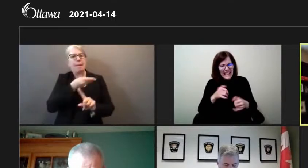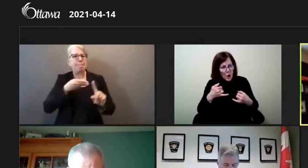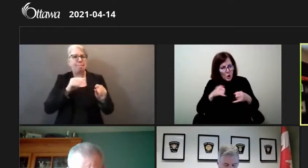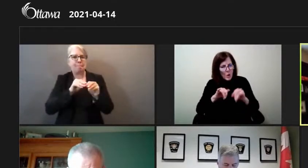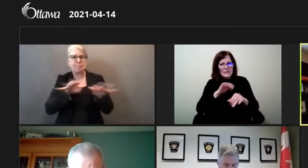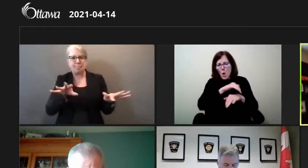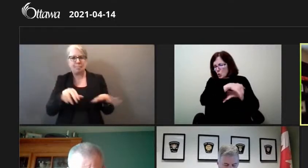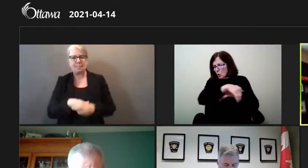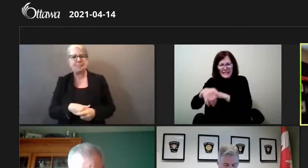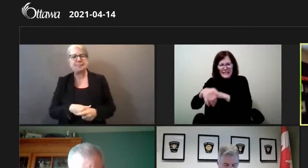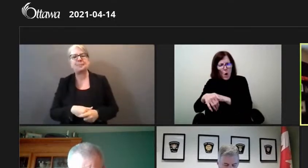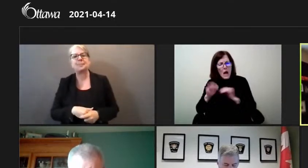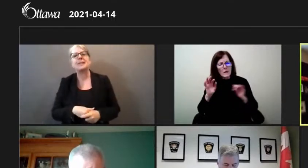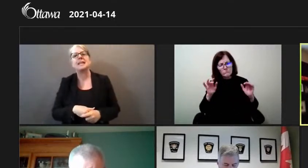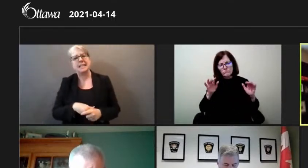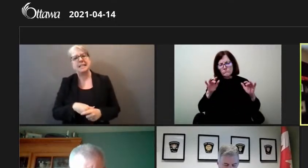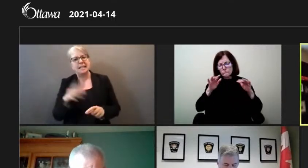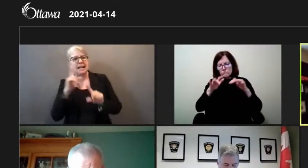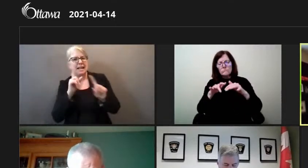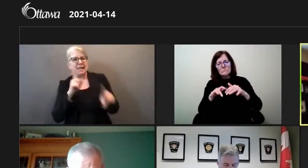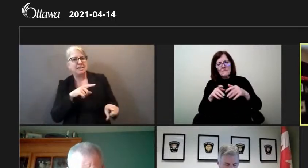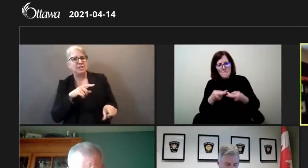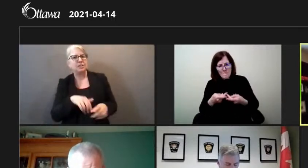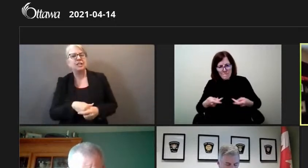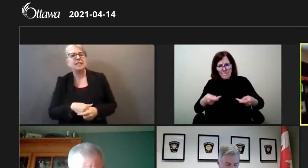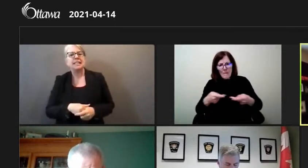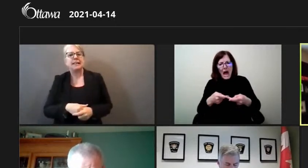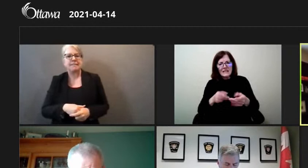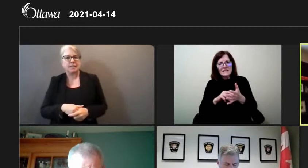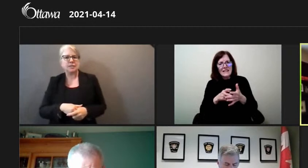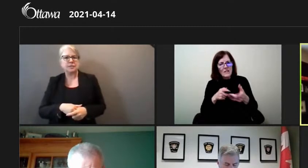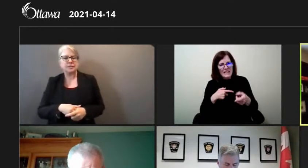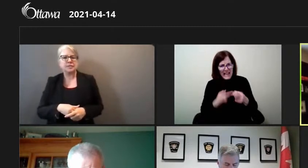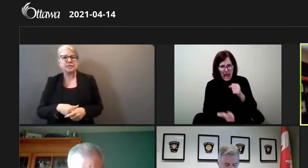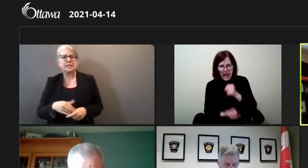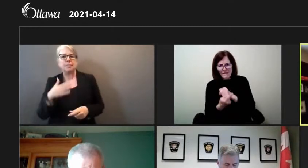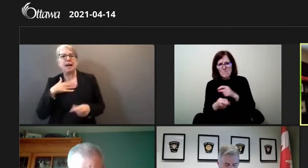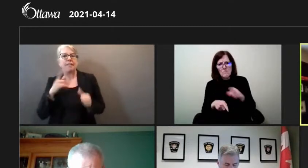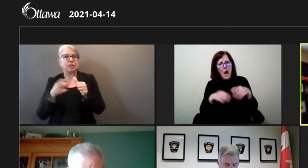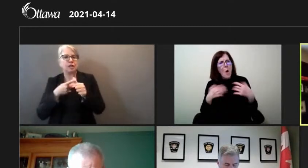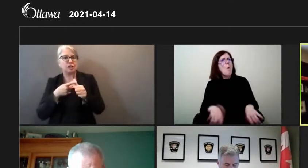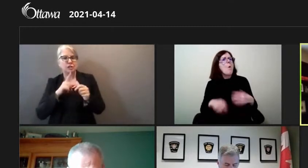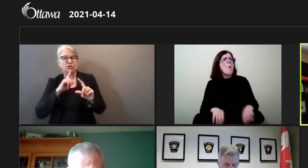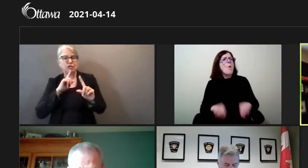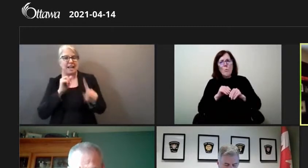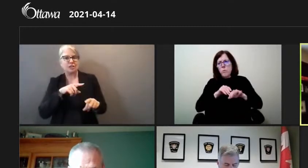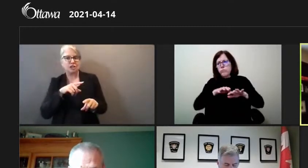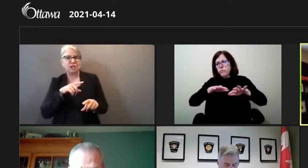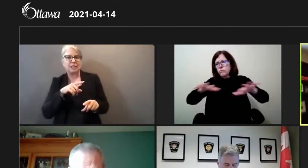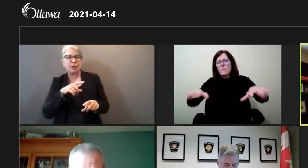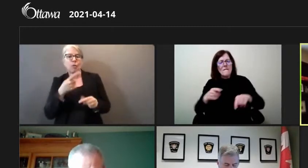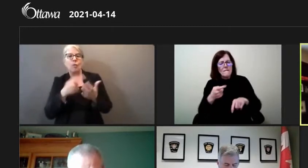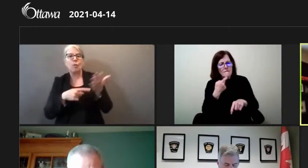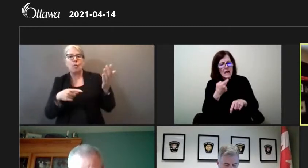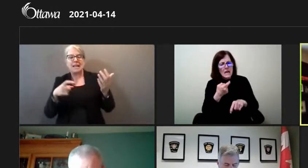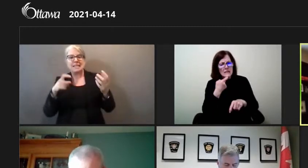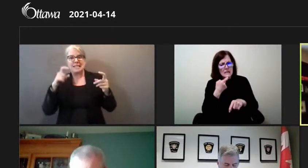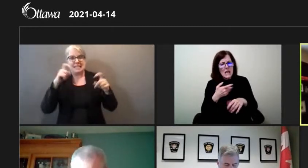So, I mean, my first reaction is in terms of what needs to